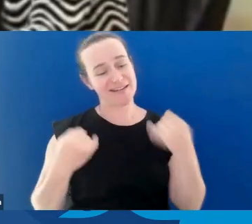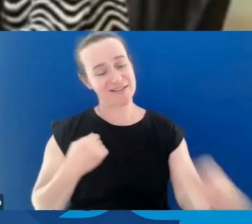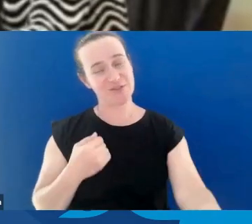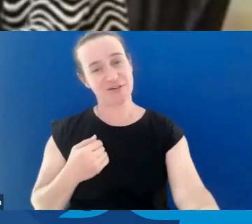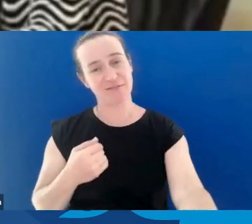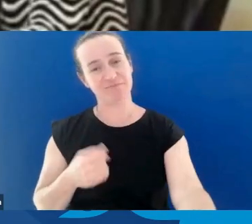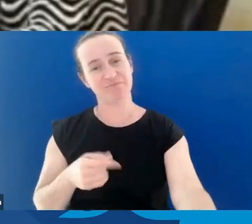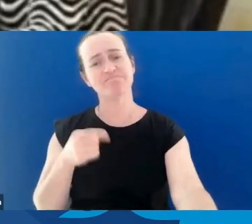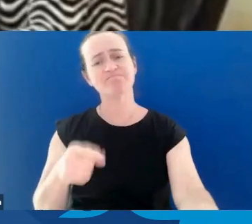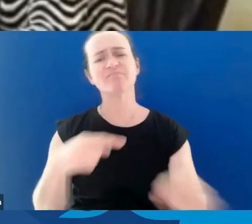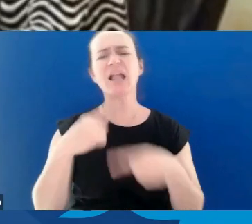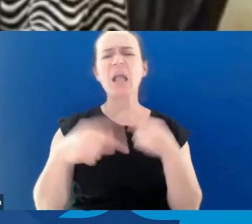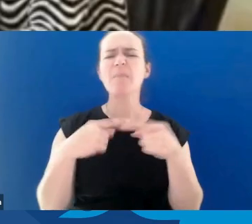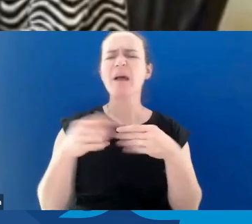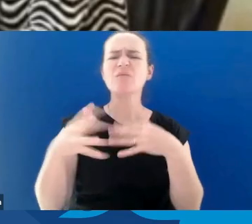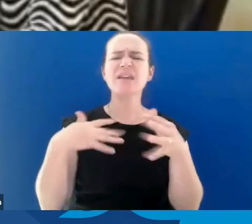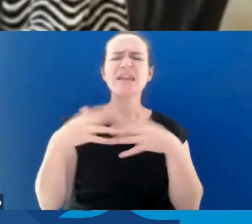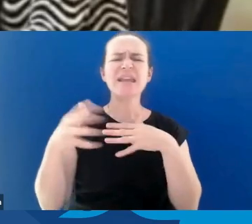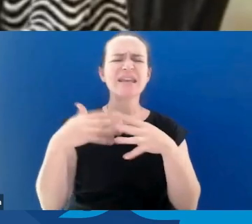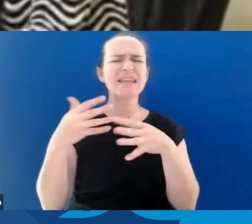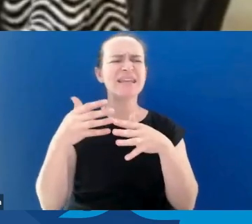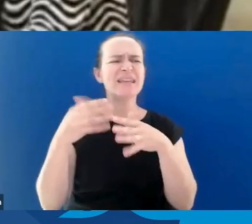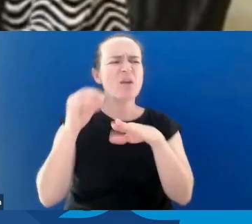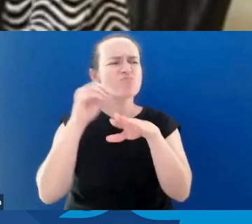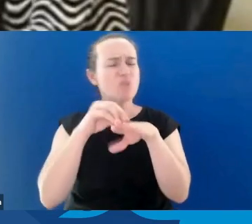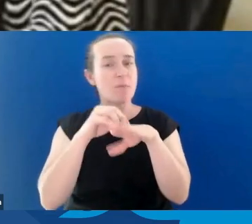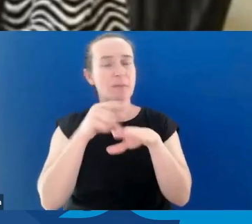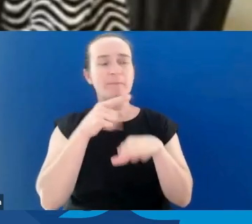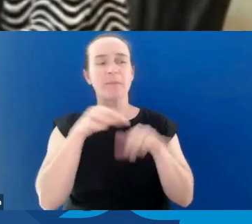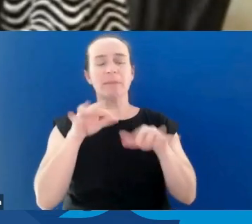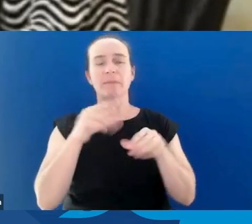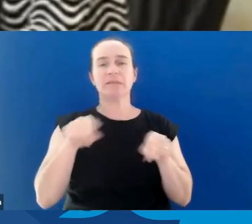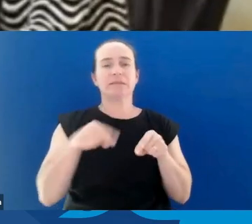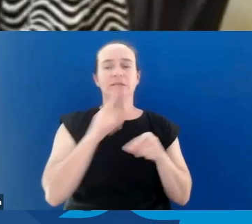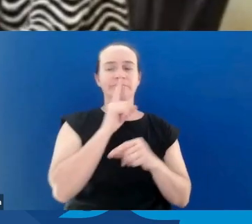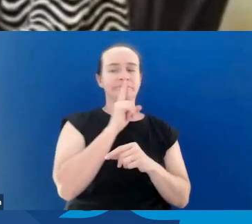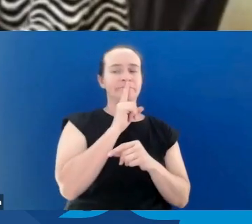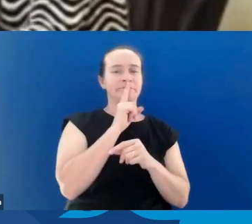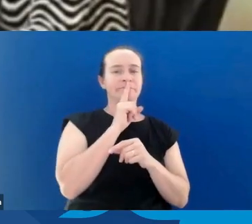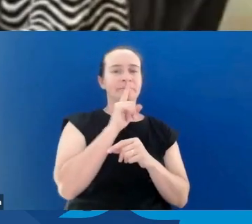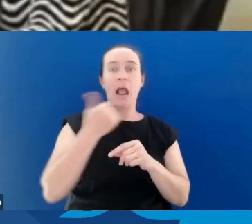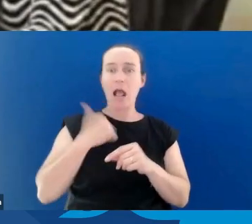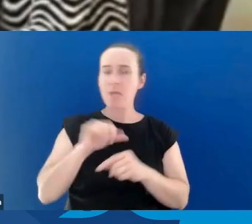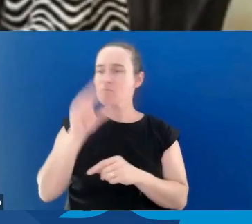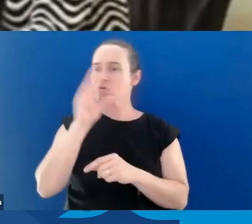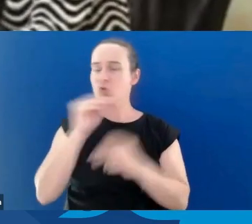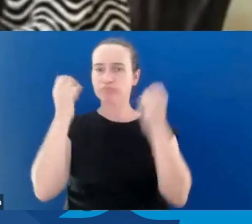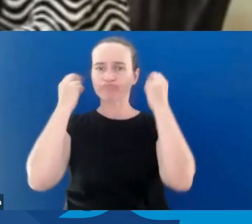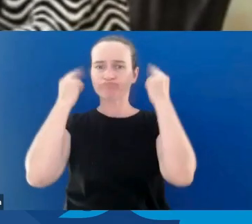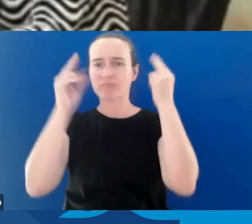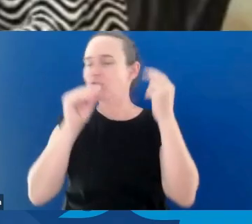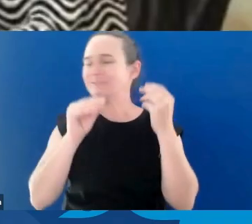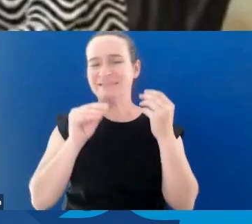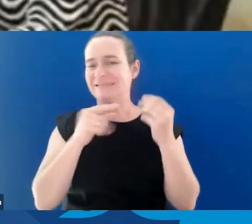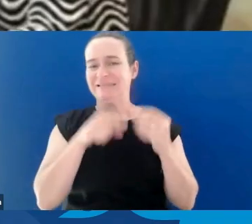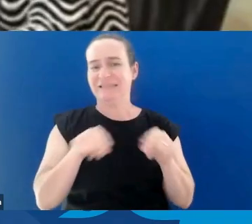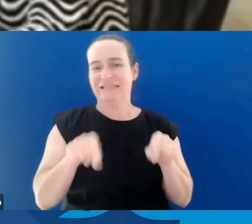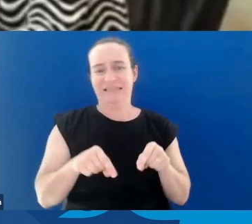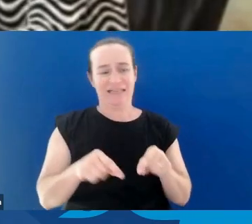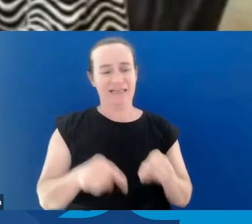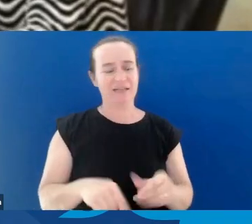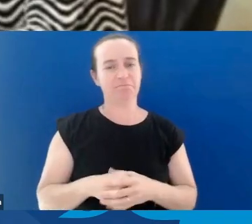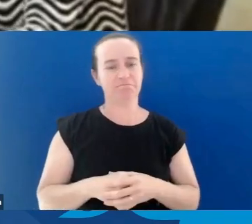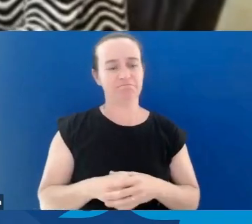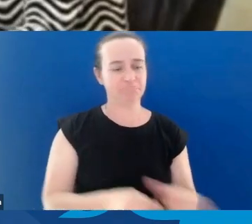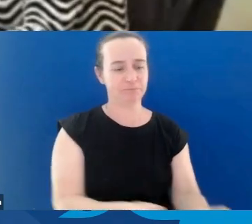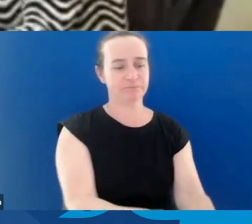about issues that nobody's talking about because nobody wants to raise awareness around it because it's so conflictual. So yeah.